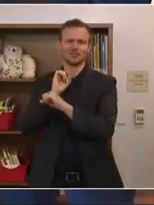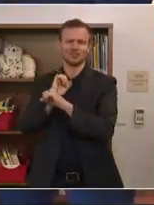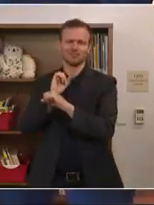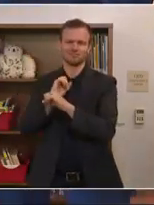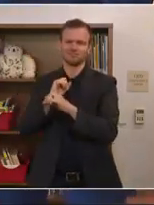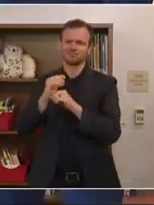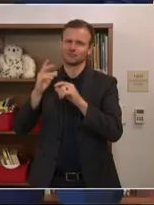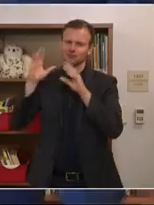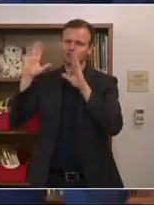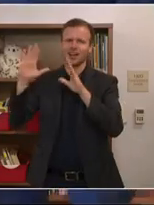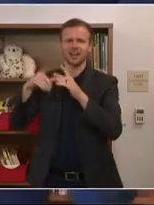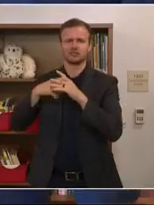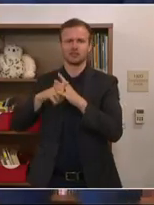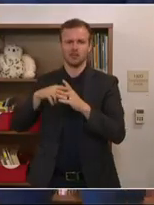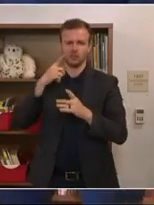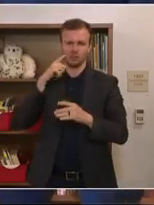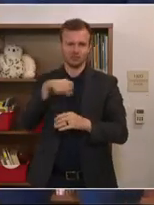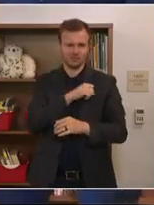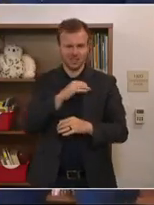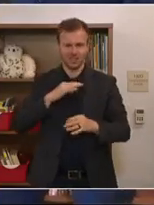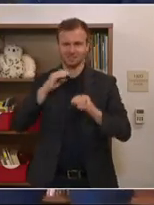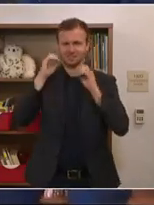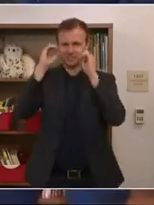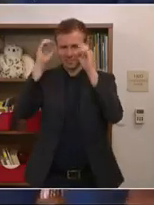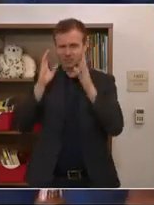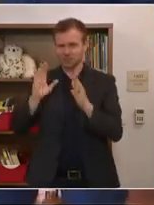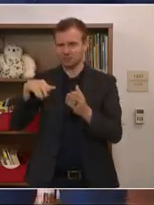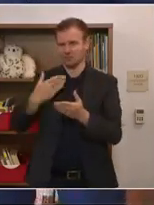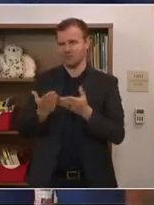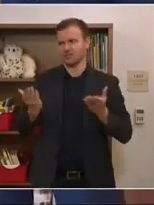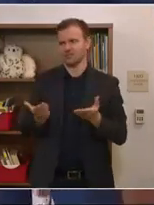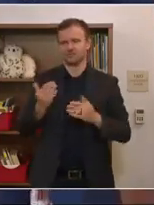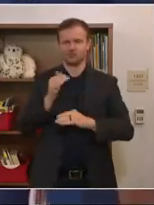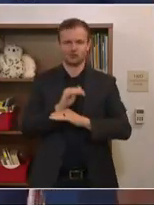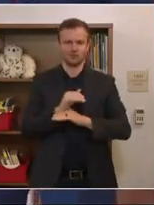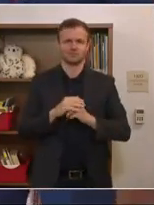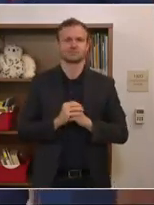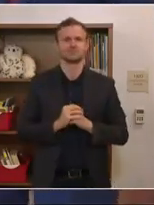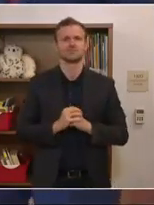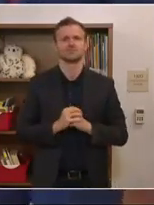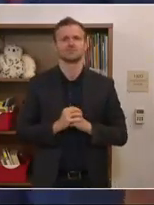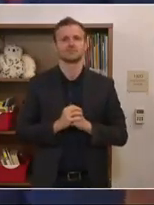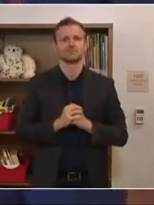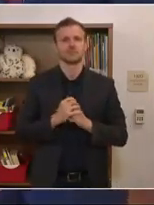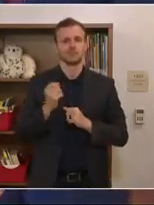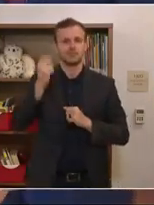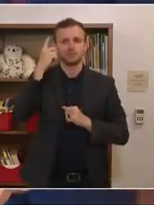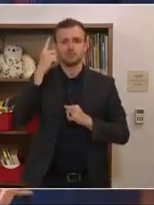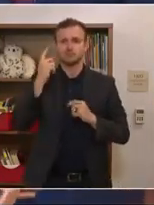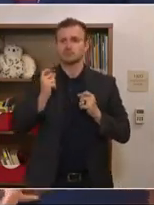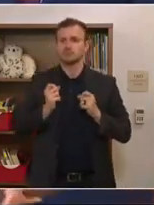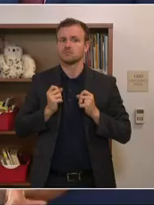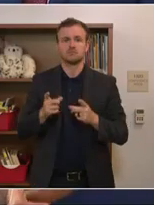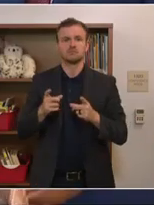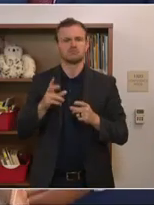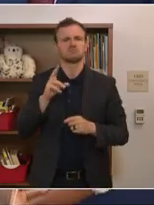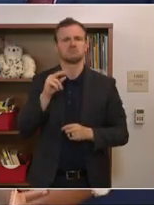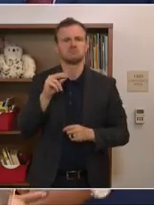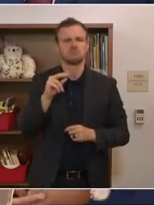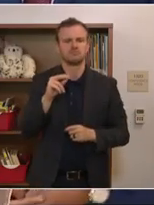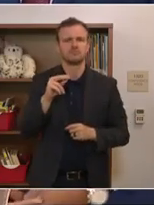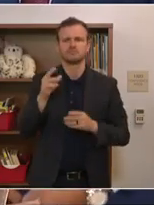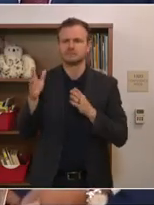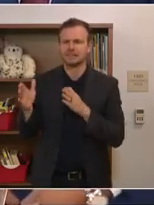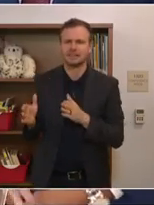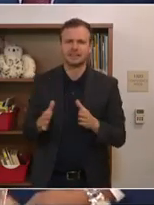staff. We thank you. We know that this doesn't happen by chance or circumstance. We have great people who are working hard to ensure that our students